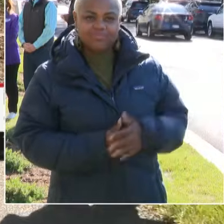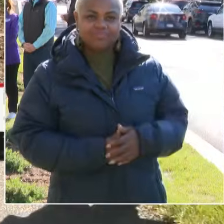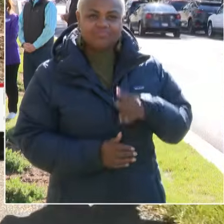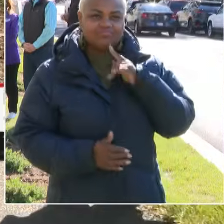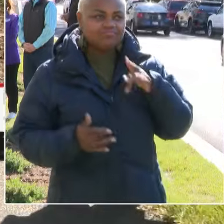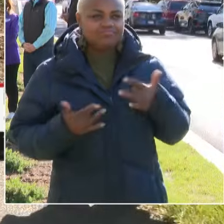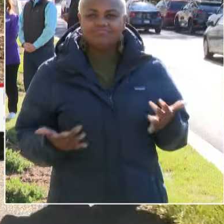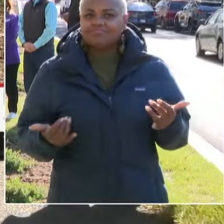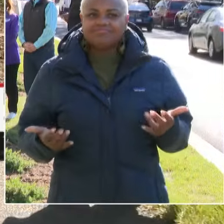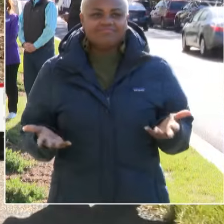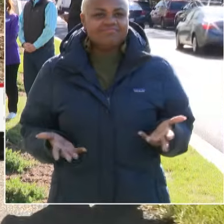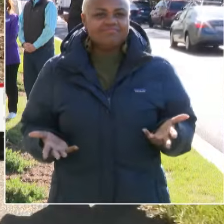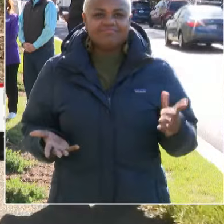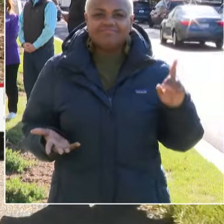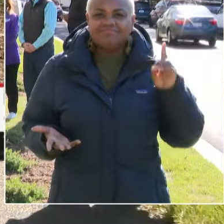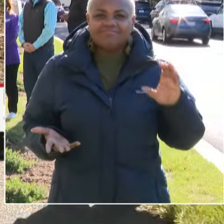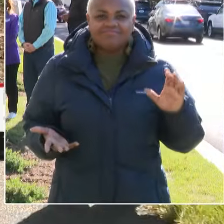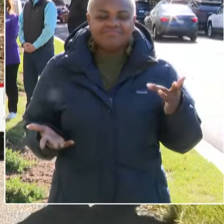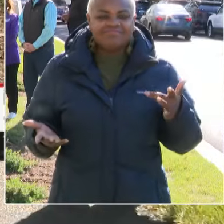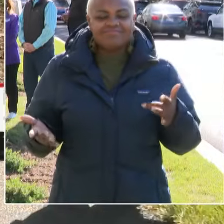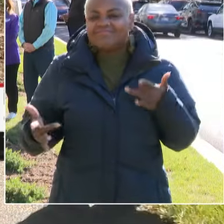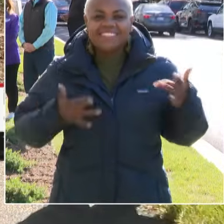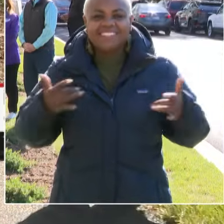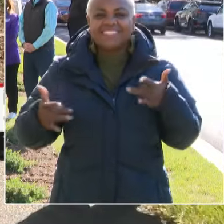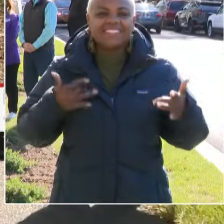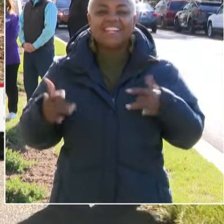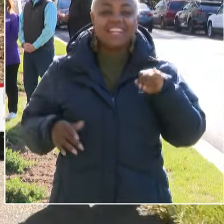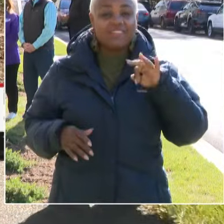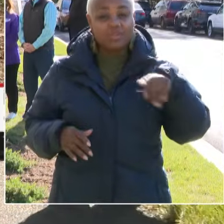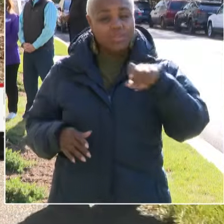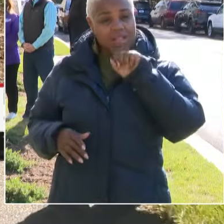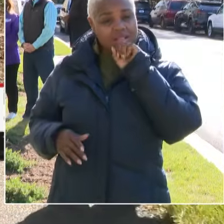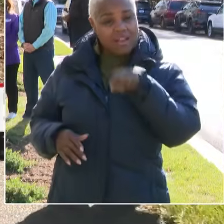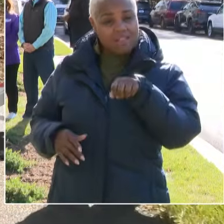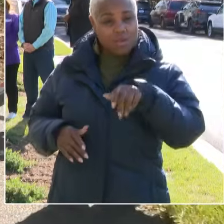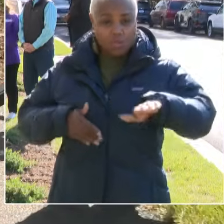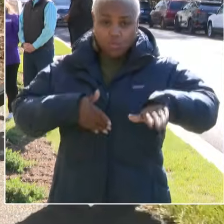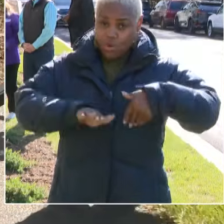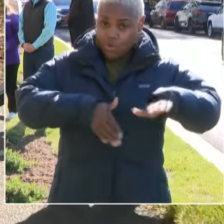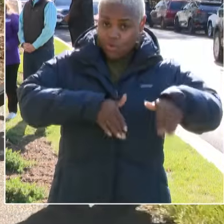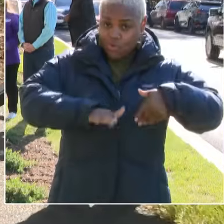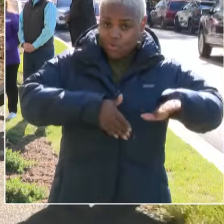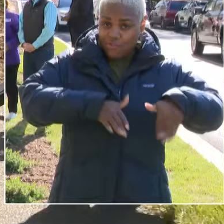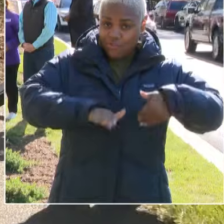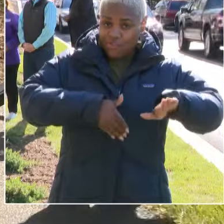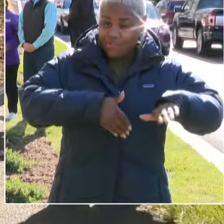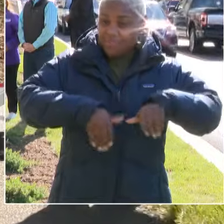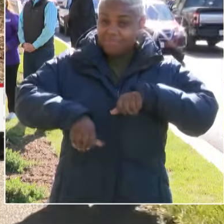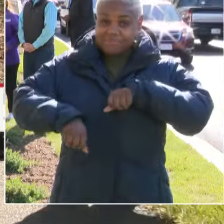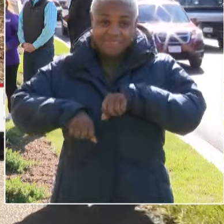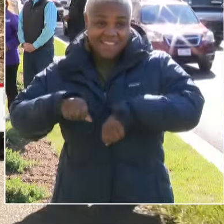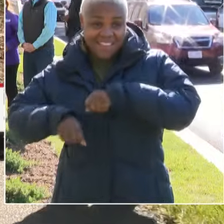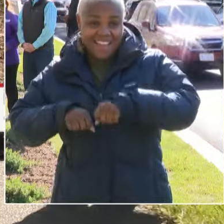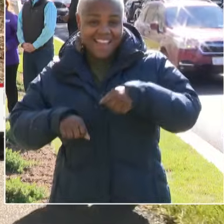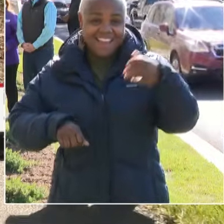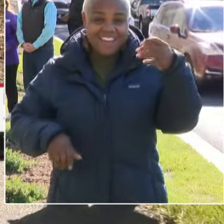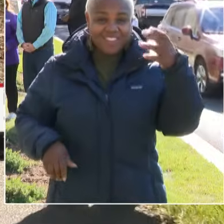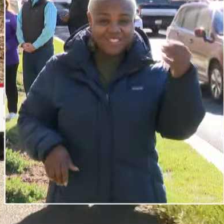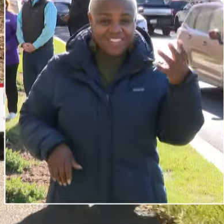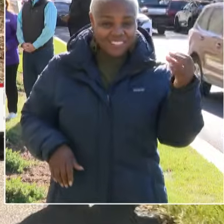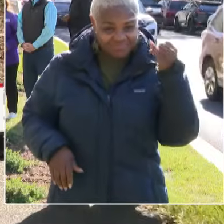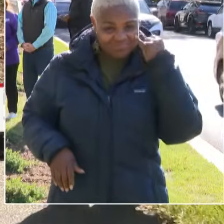for everyone who loves walking, biking, and being outdoors. As Mayor Bowser mentioned, welcome to the newest extension